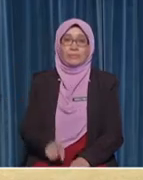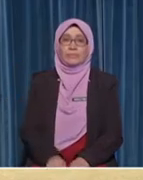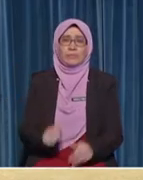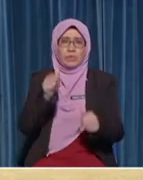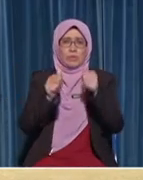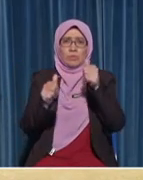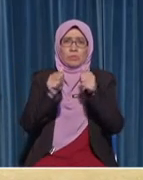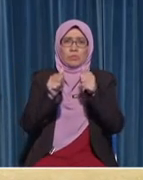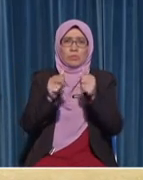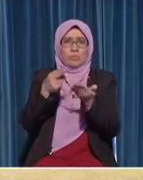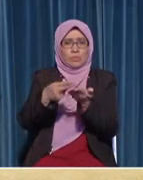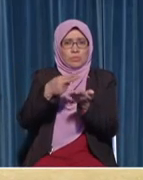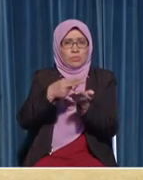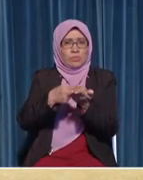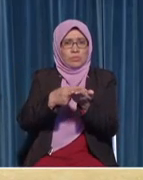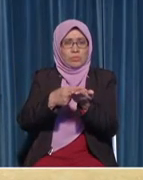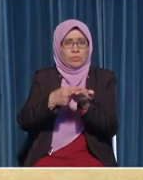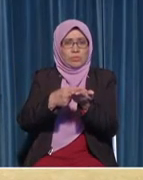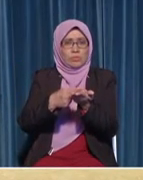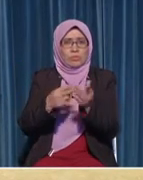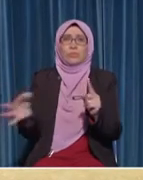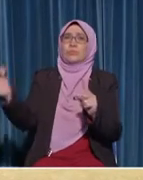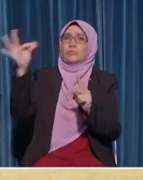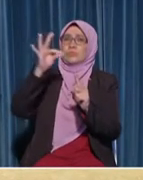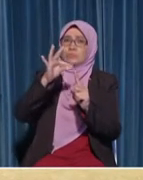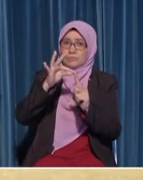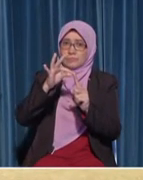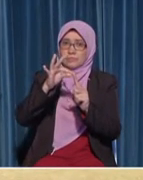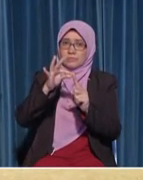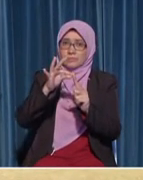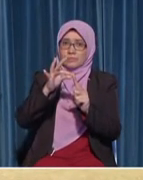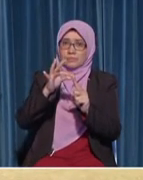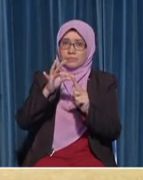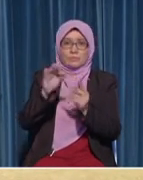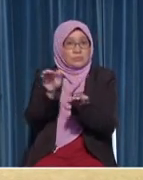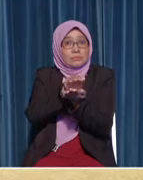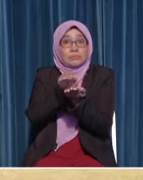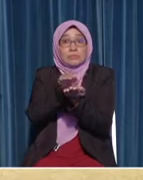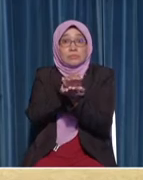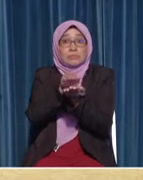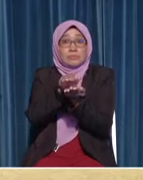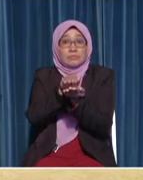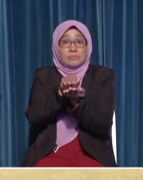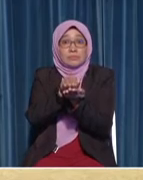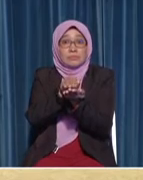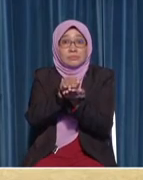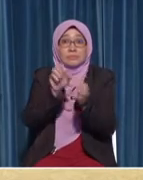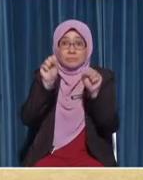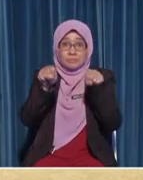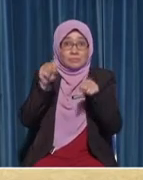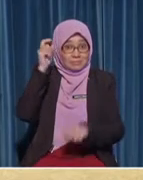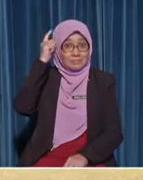unit of mass is suitable for a rat? Can you guess?